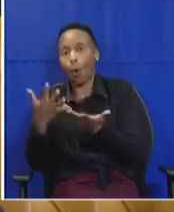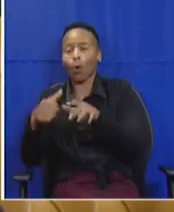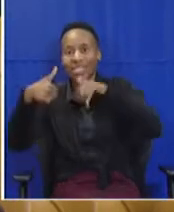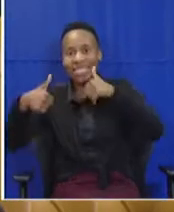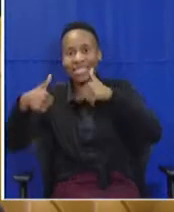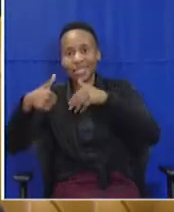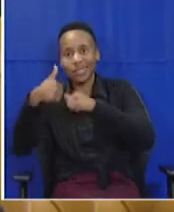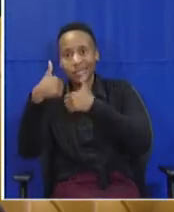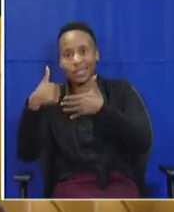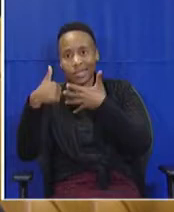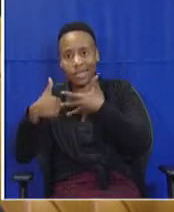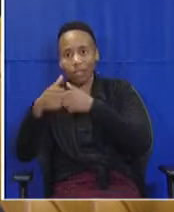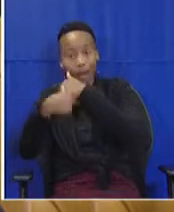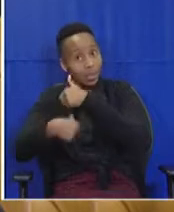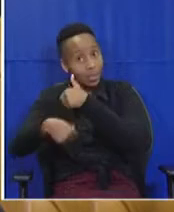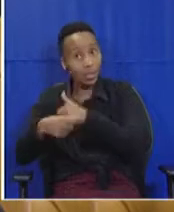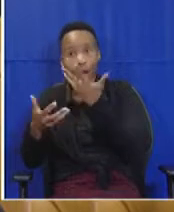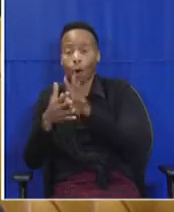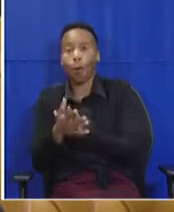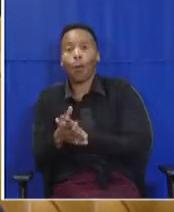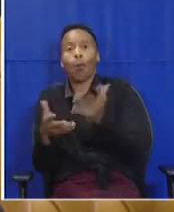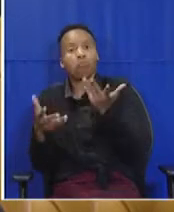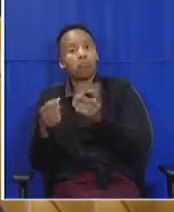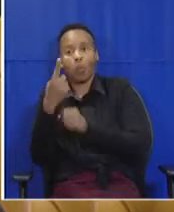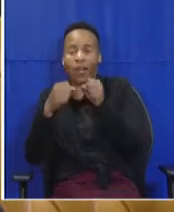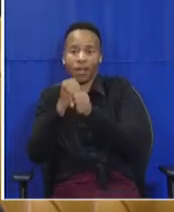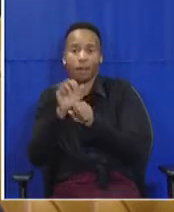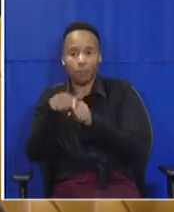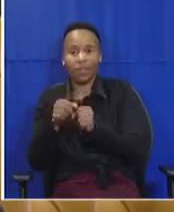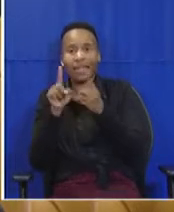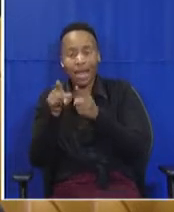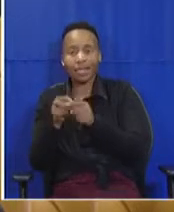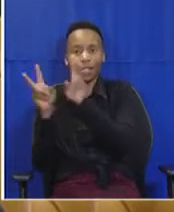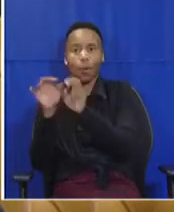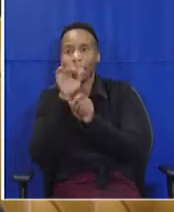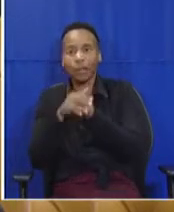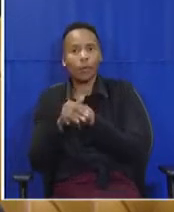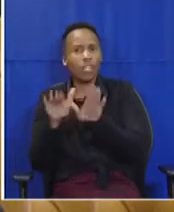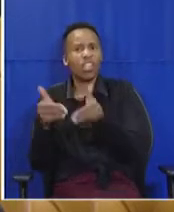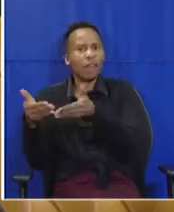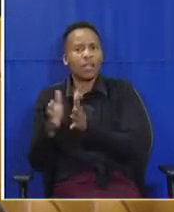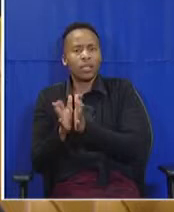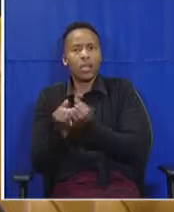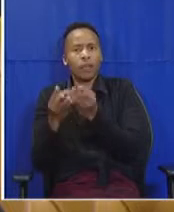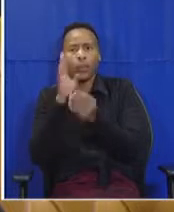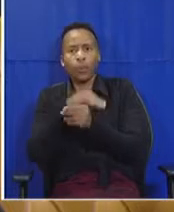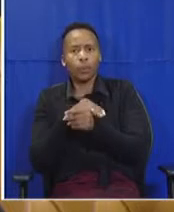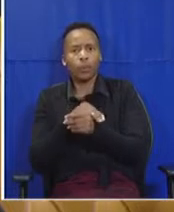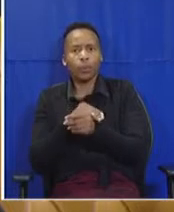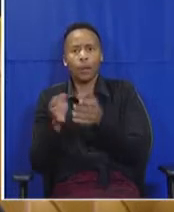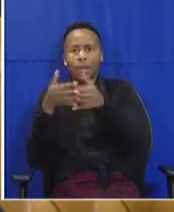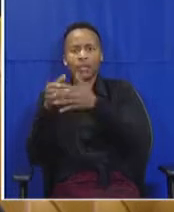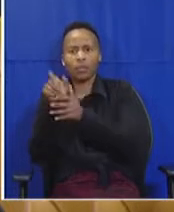that also cuts out the issue of fee for service. So it's not a question that, I mean, when somebody comes, then so